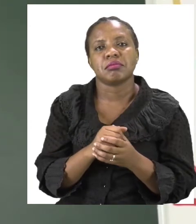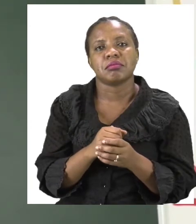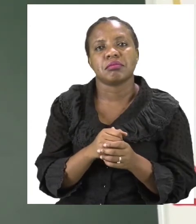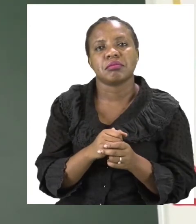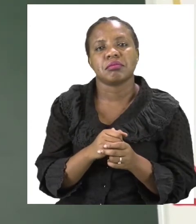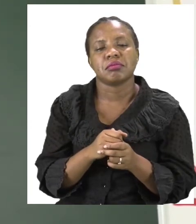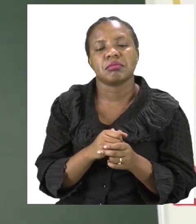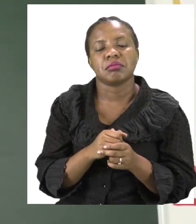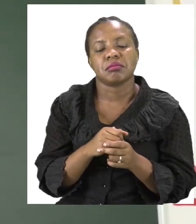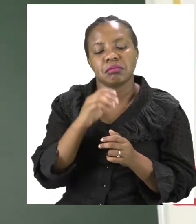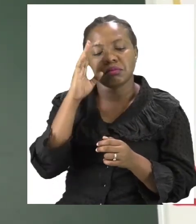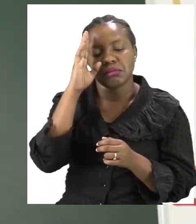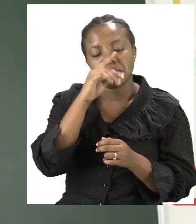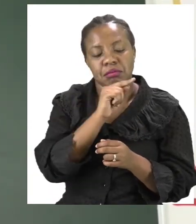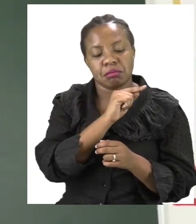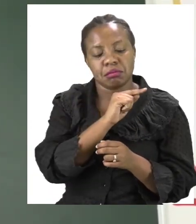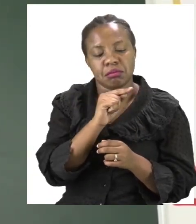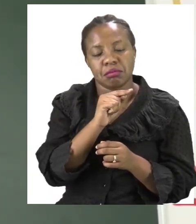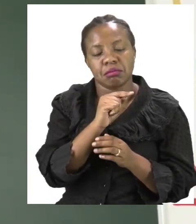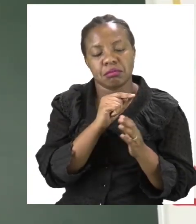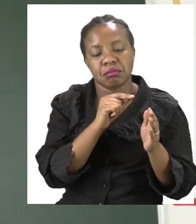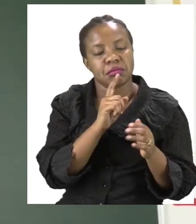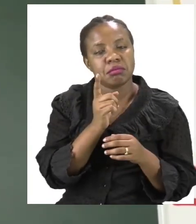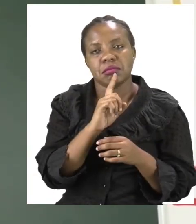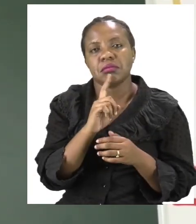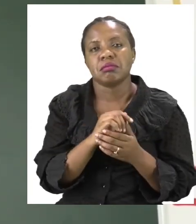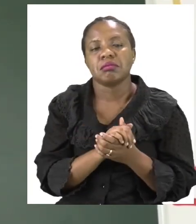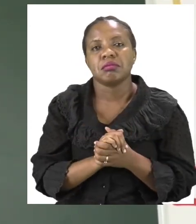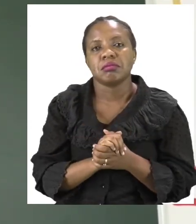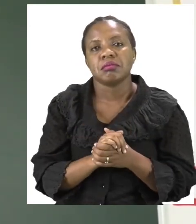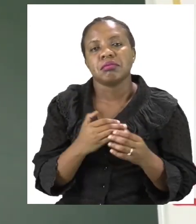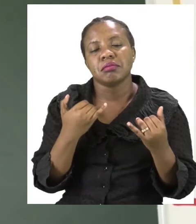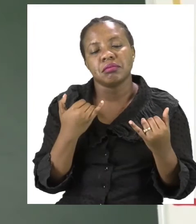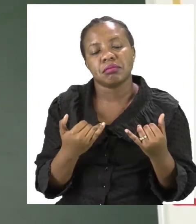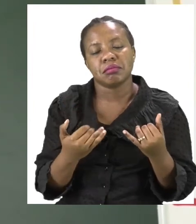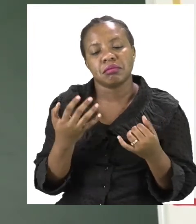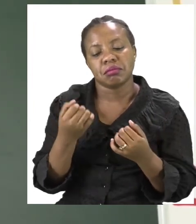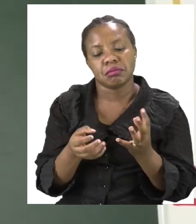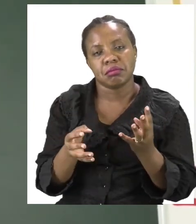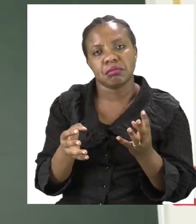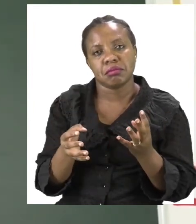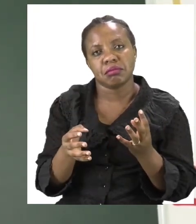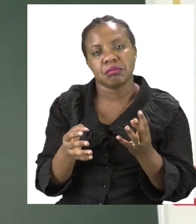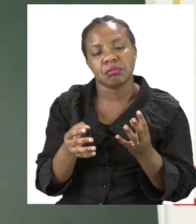Don't forget to put your minus sign at the end. So now we have a sum which